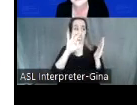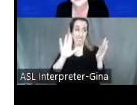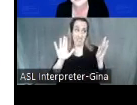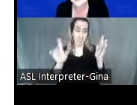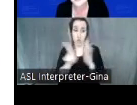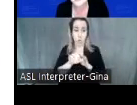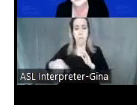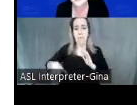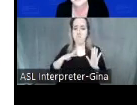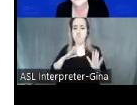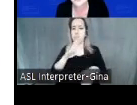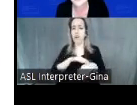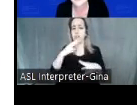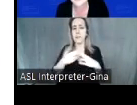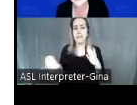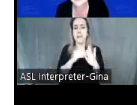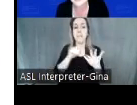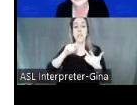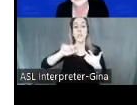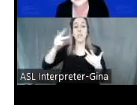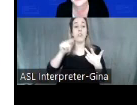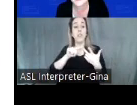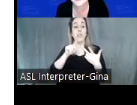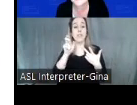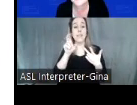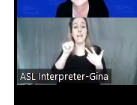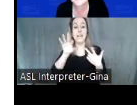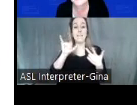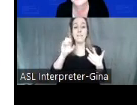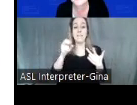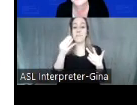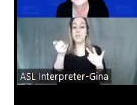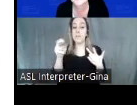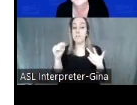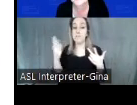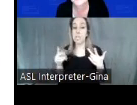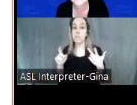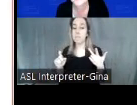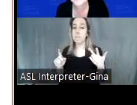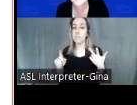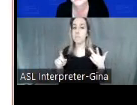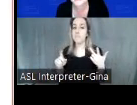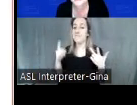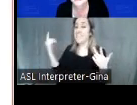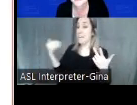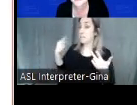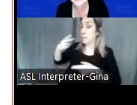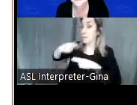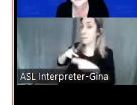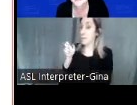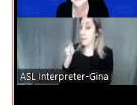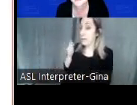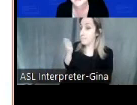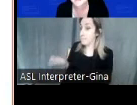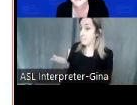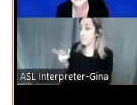third registered speaker is Ken Fishman. Is Ken Fishman with us? Well, I have someone named Ken. So Ken, I'm